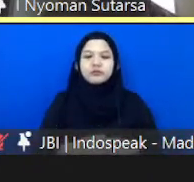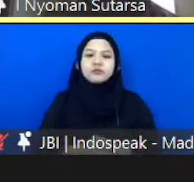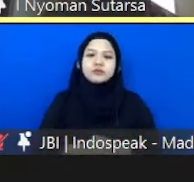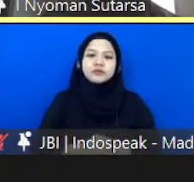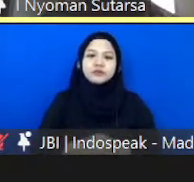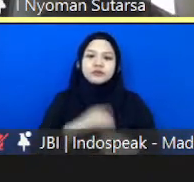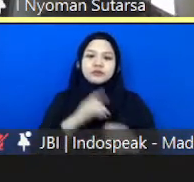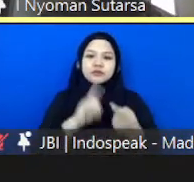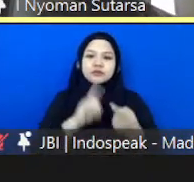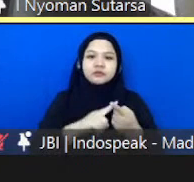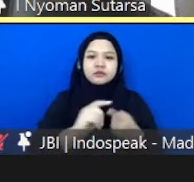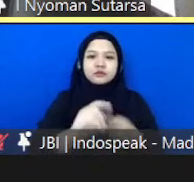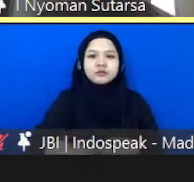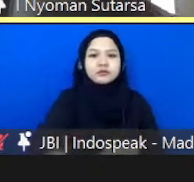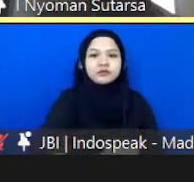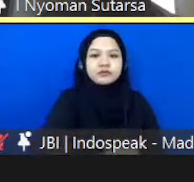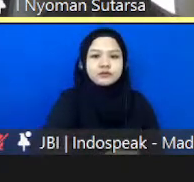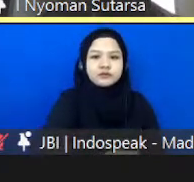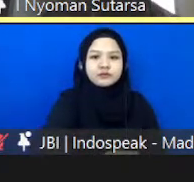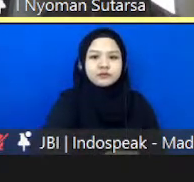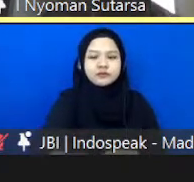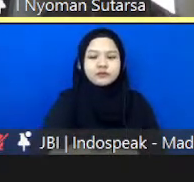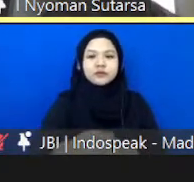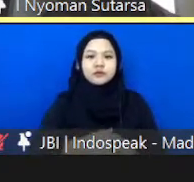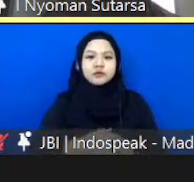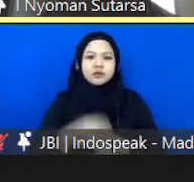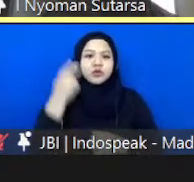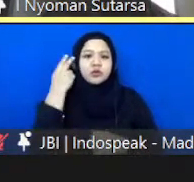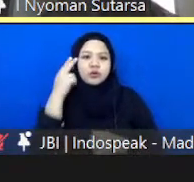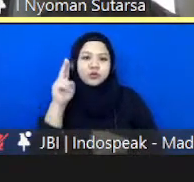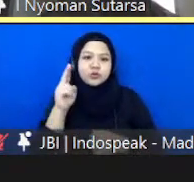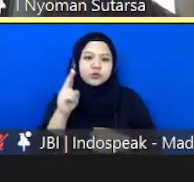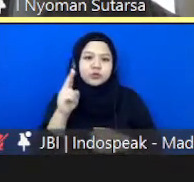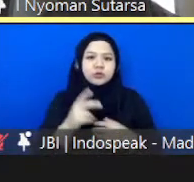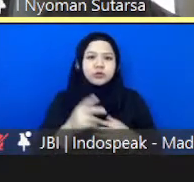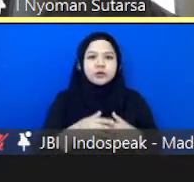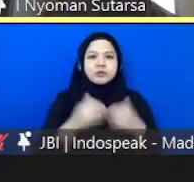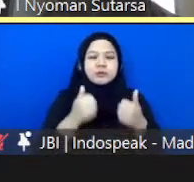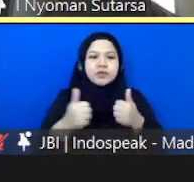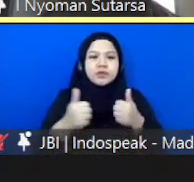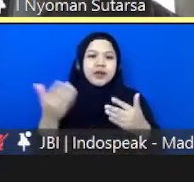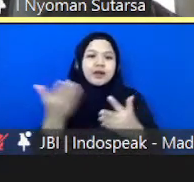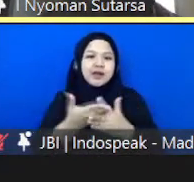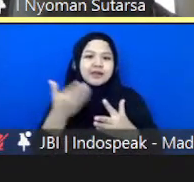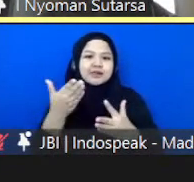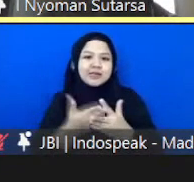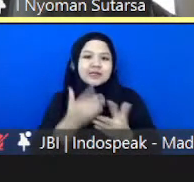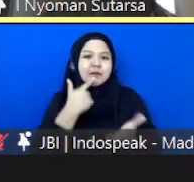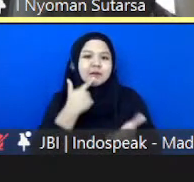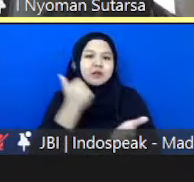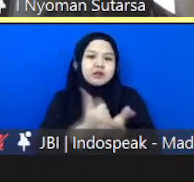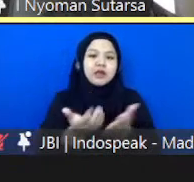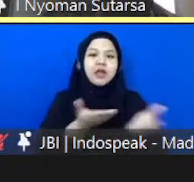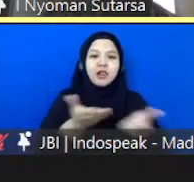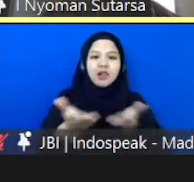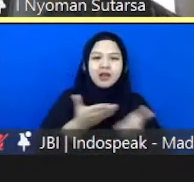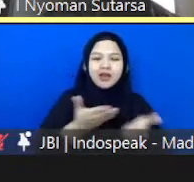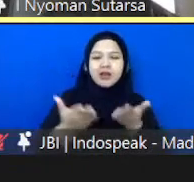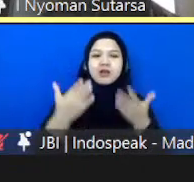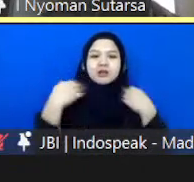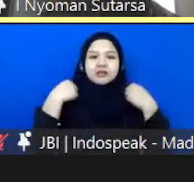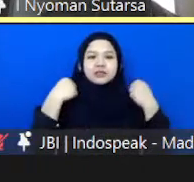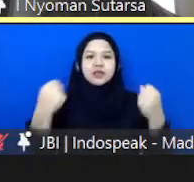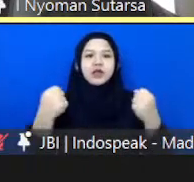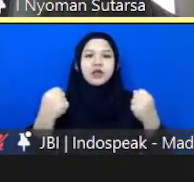inequitable access to essential health services is again not random, but rather a systemic process mediated by institutional